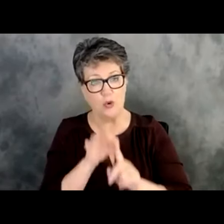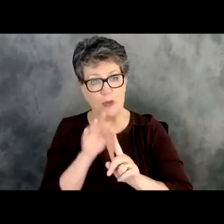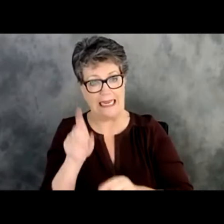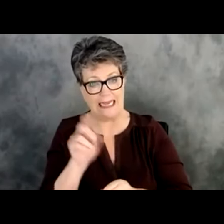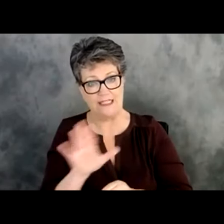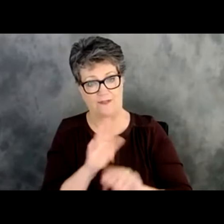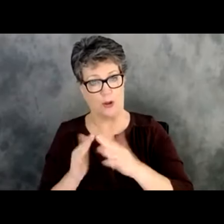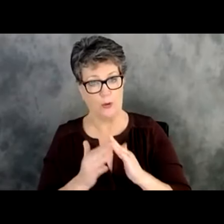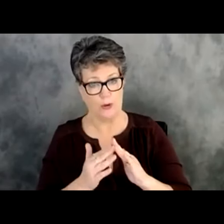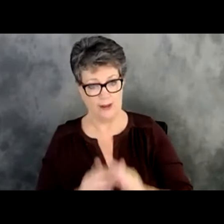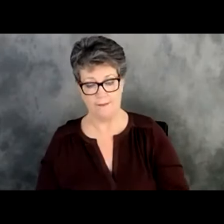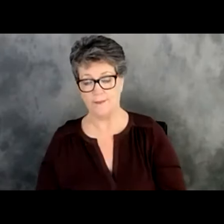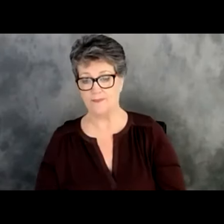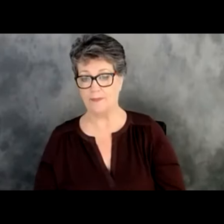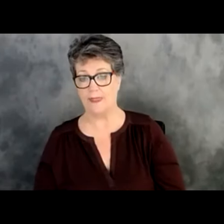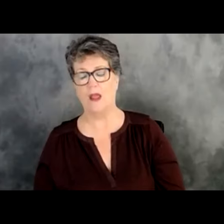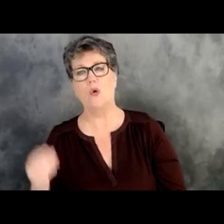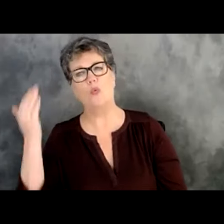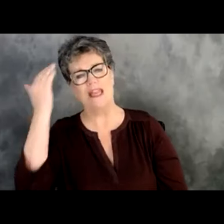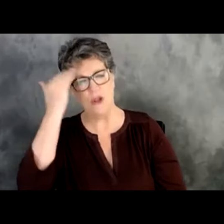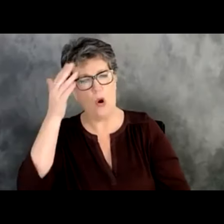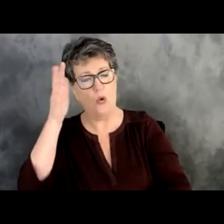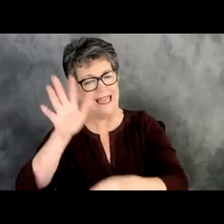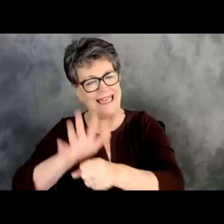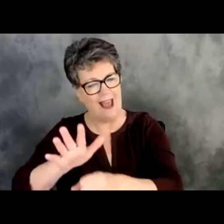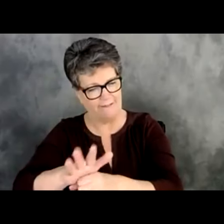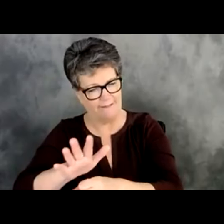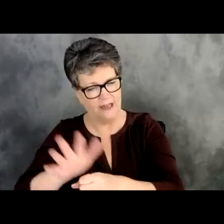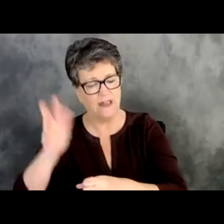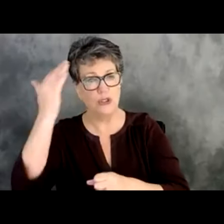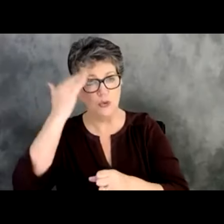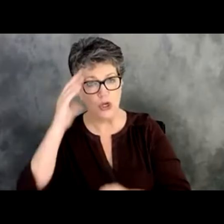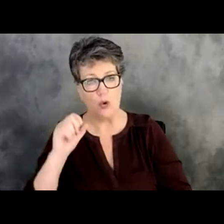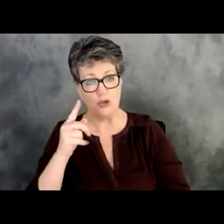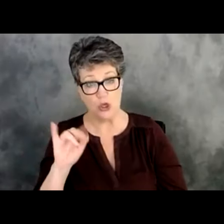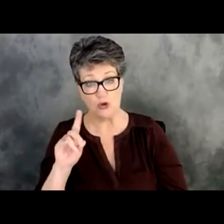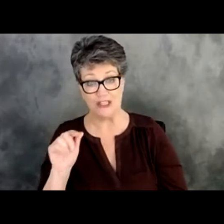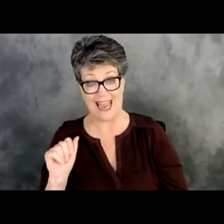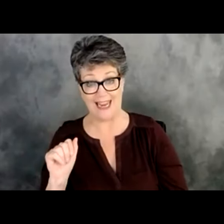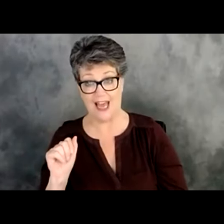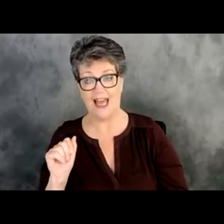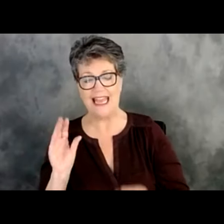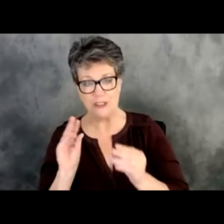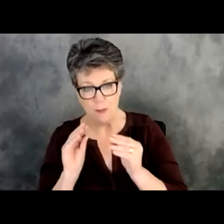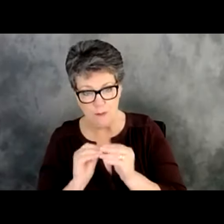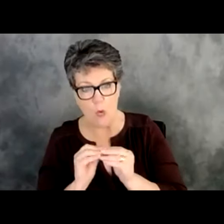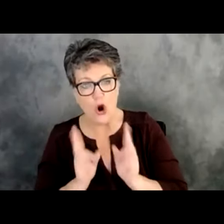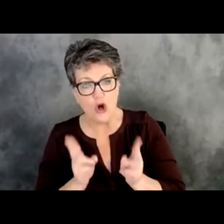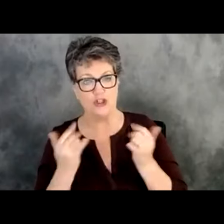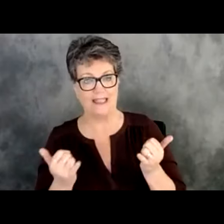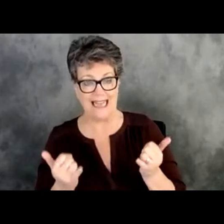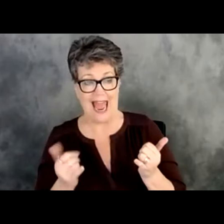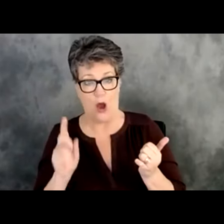community. We know enough to know that SOGI data is more urgently needed now than